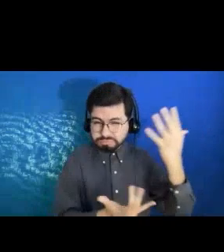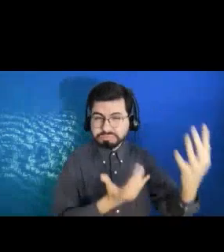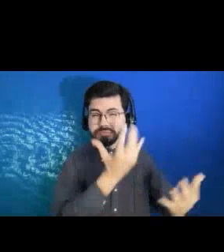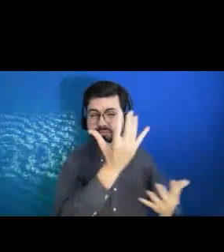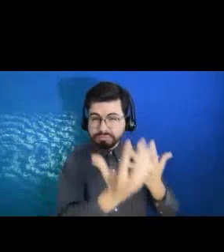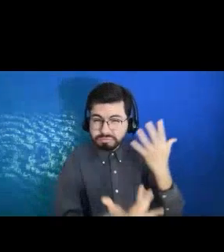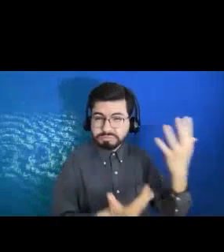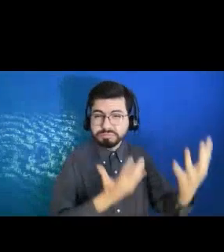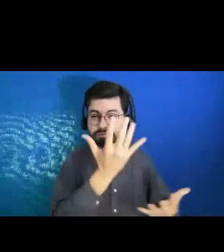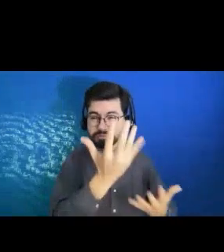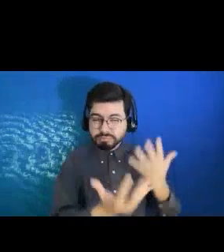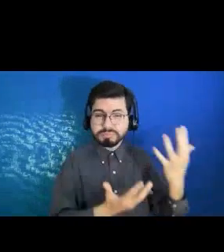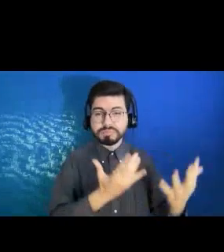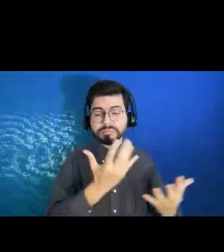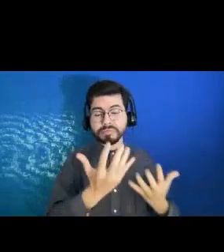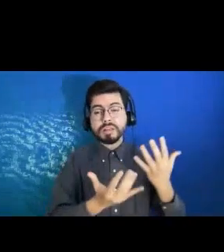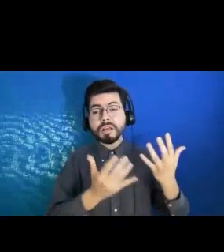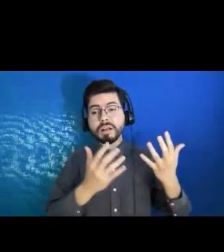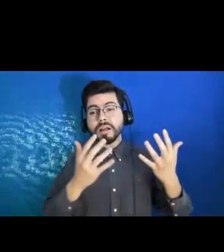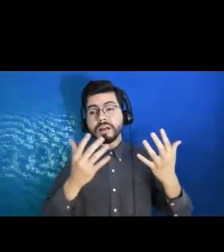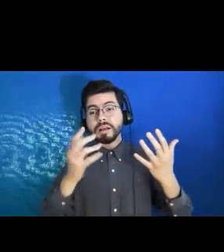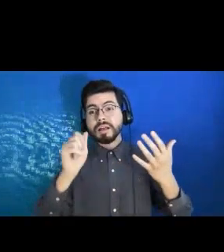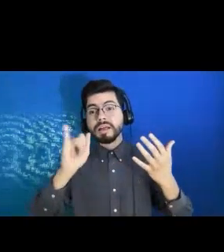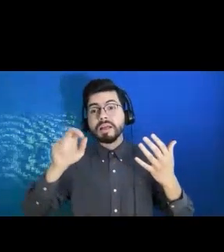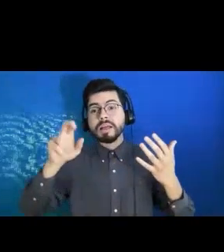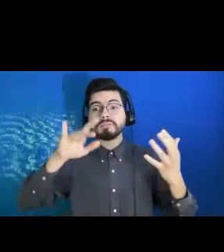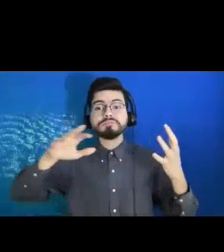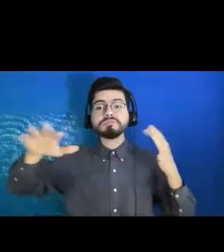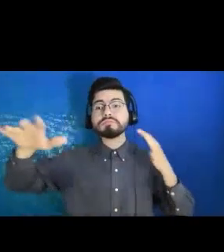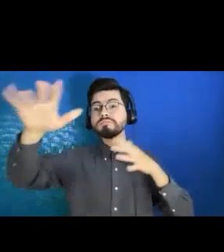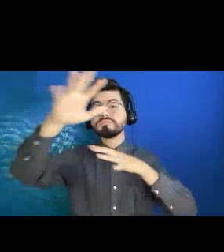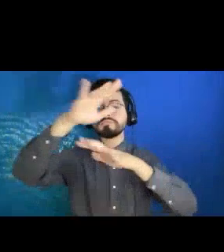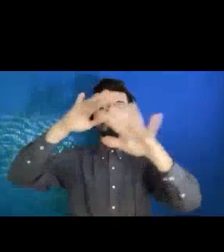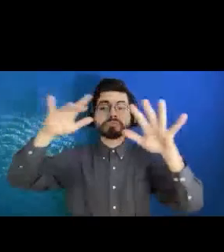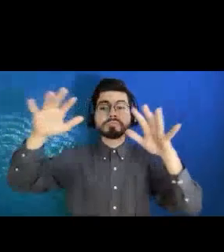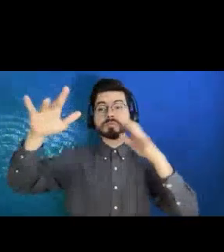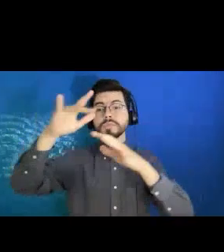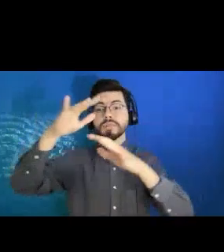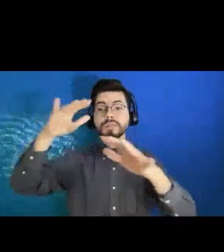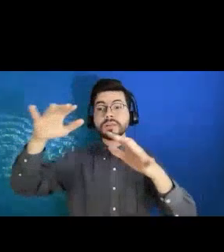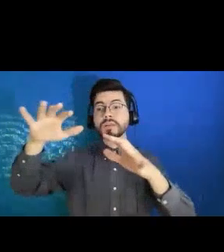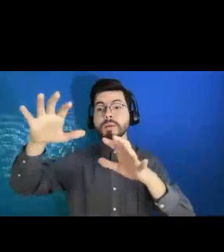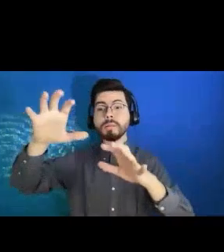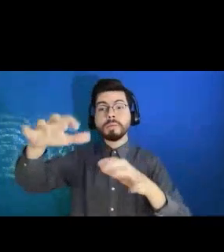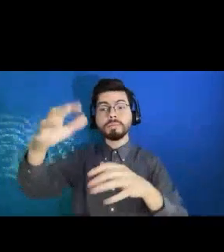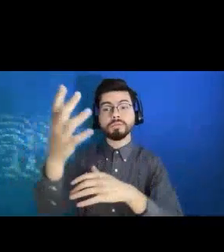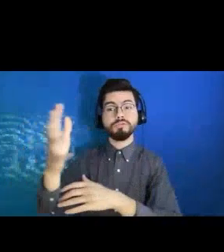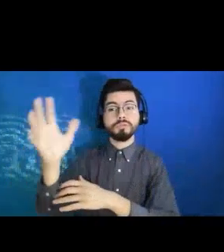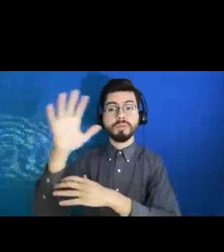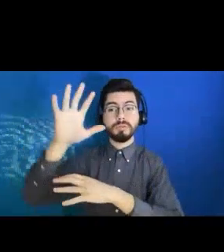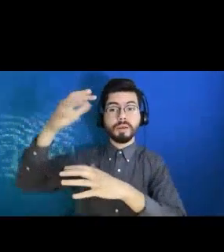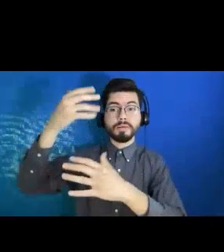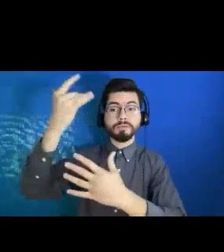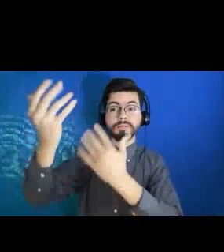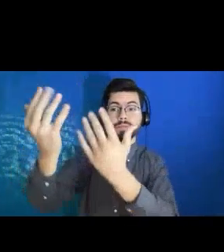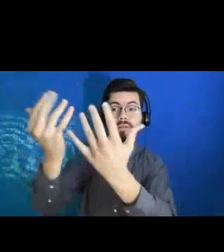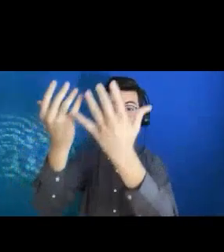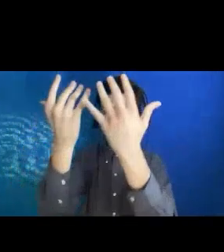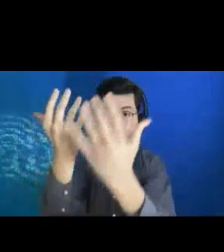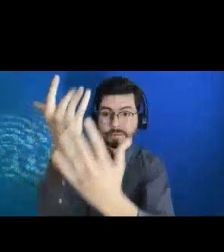surface to crowns. They spread through the air. They catch another patch on fire. And just with the changing weather conditions